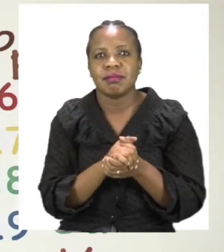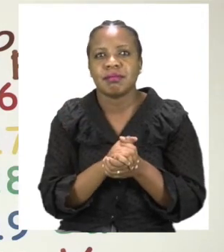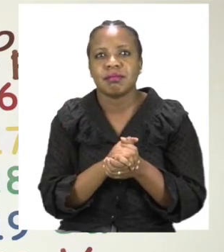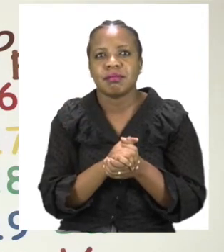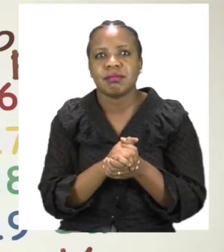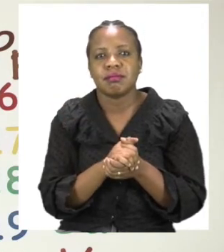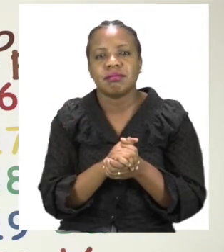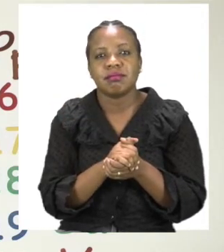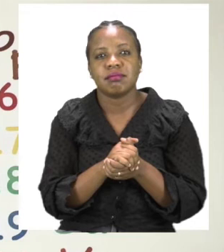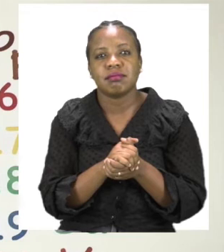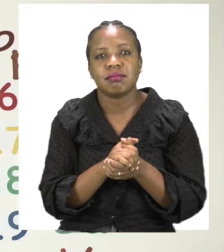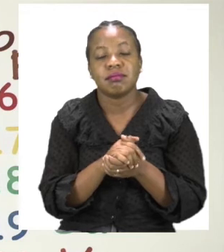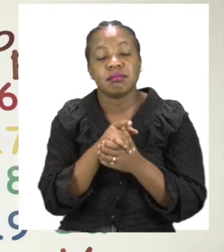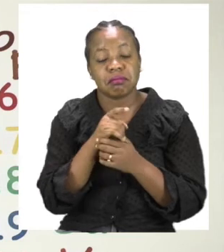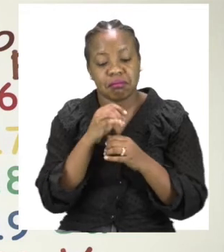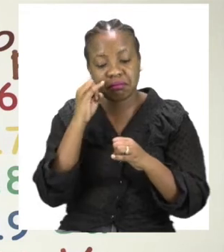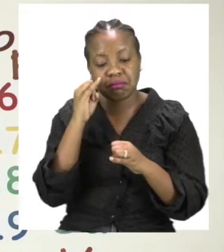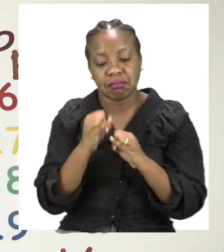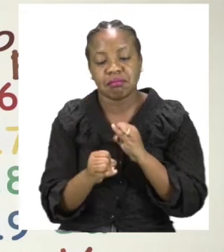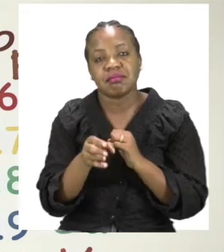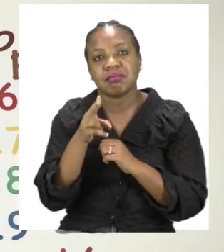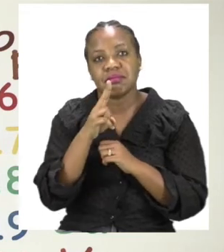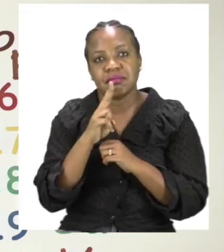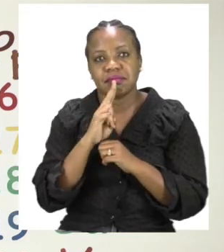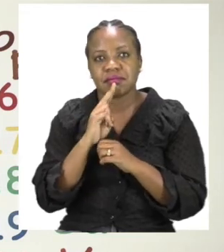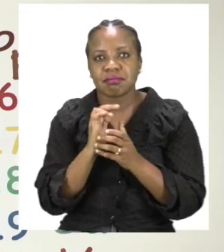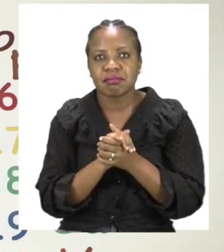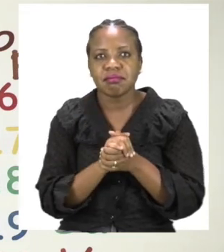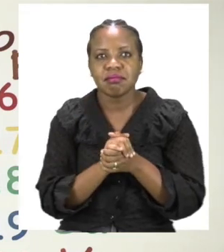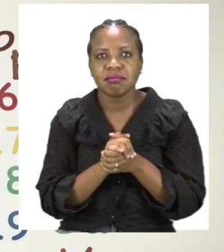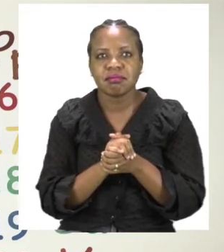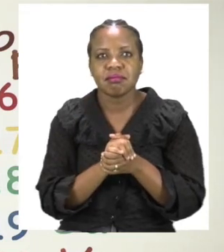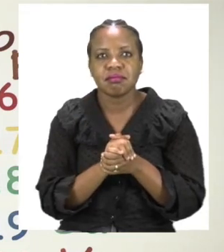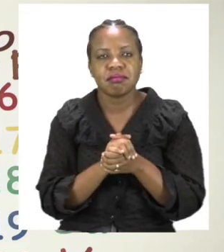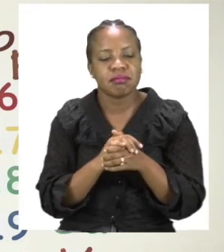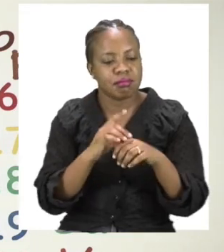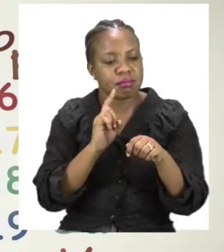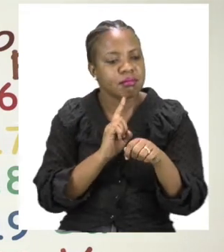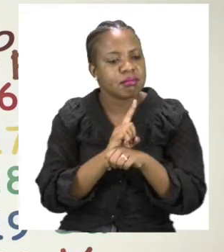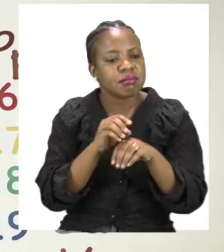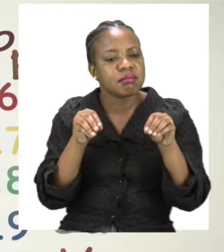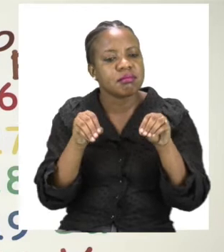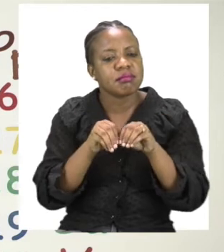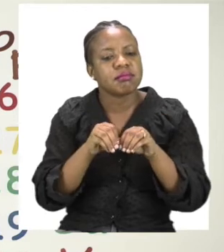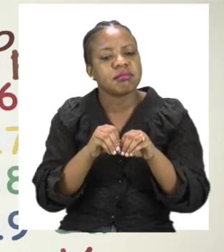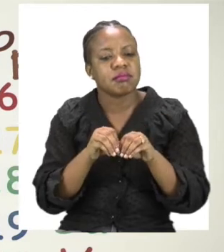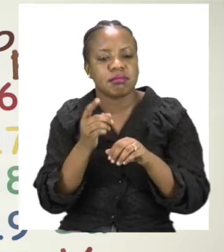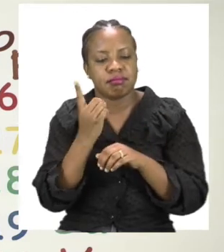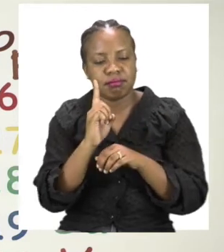And that is our final answer. So what we first did was to decompose or